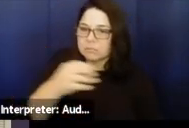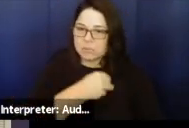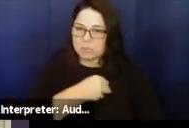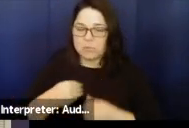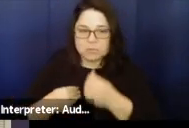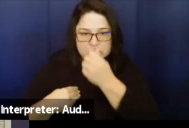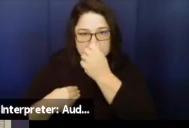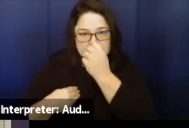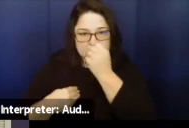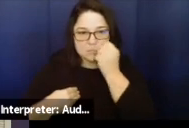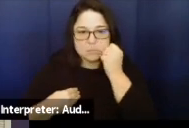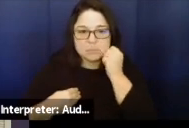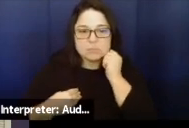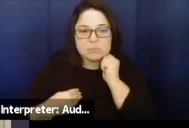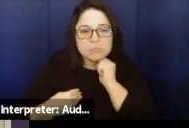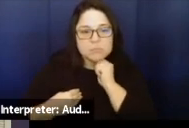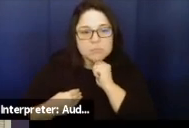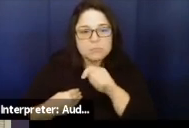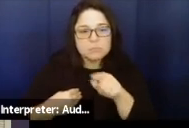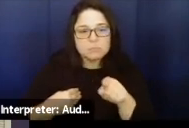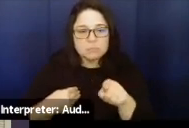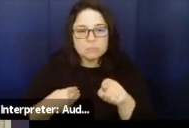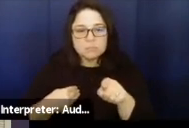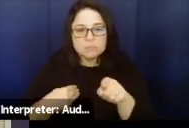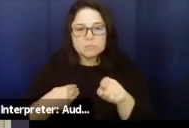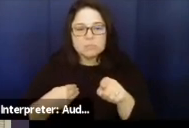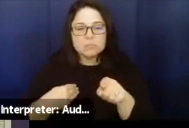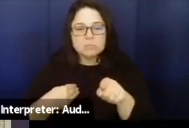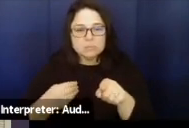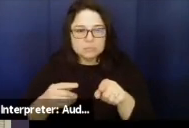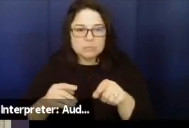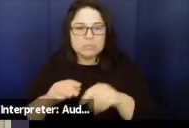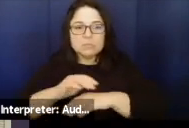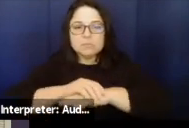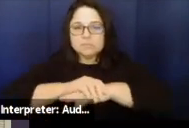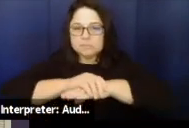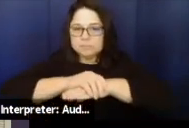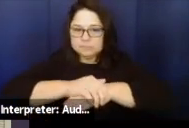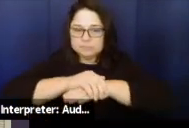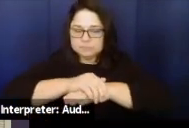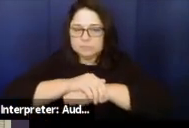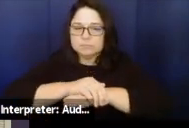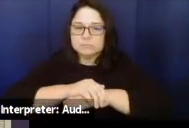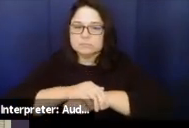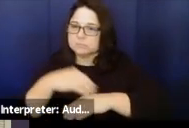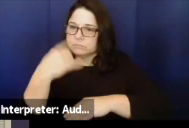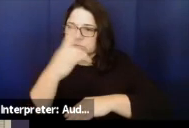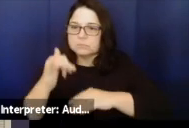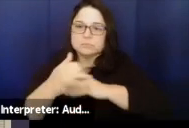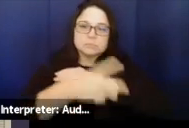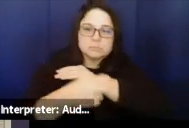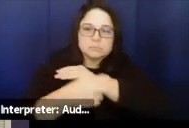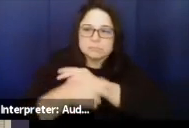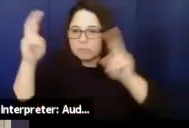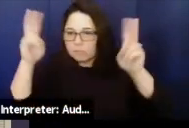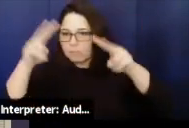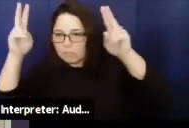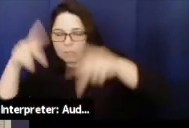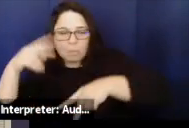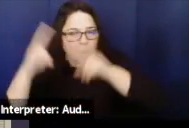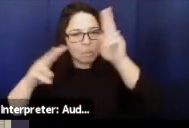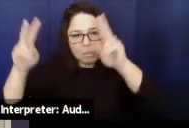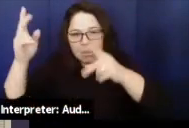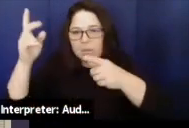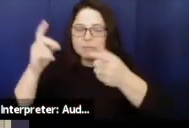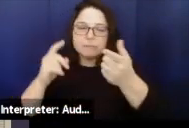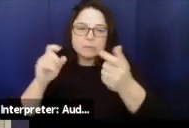Here, a British version personifies carelessness and robbery, see with stocks, a yoke being